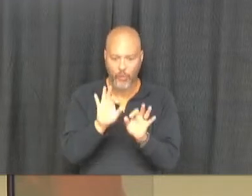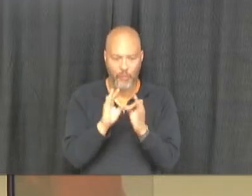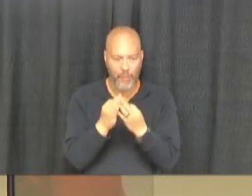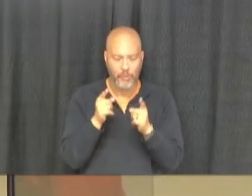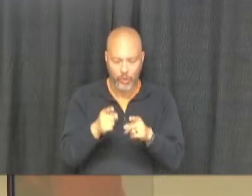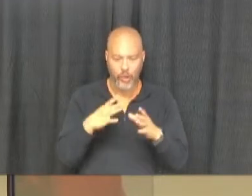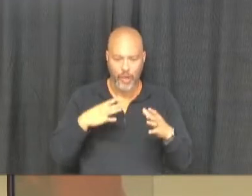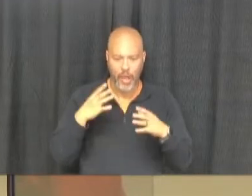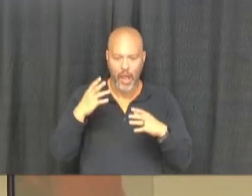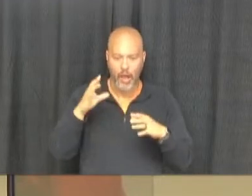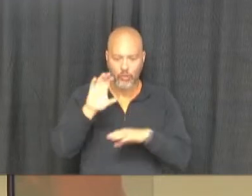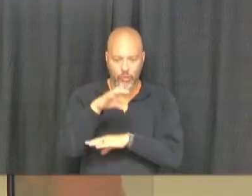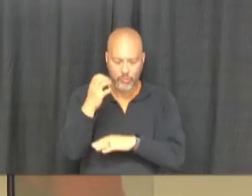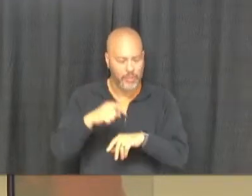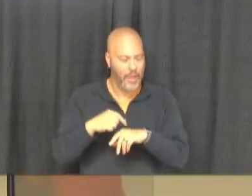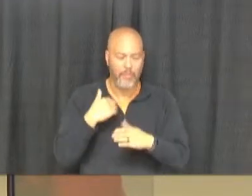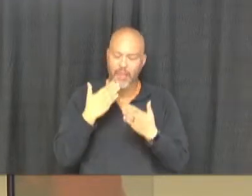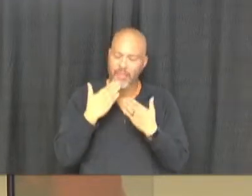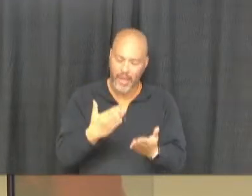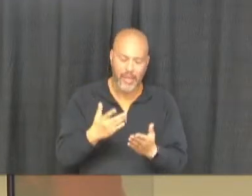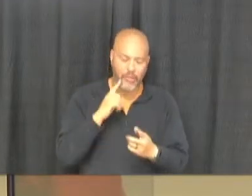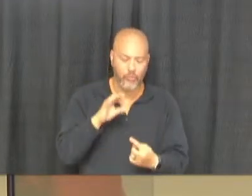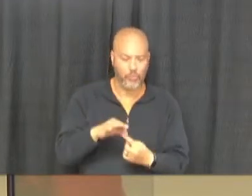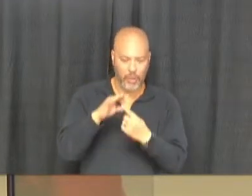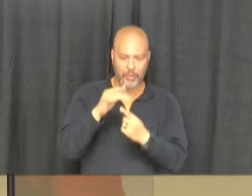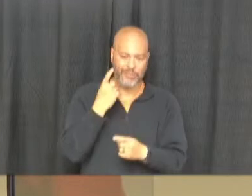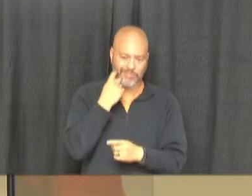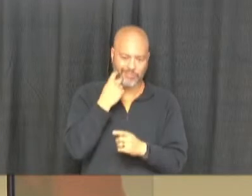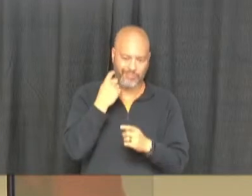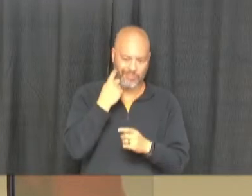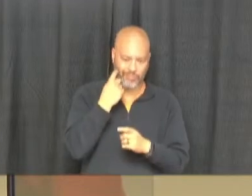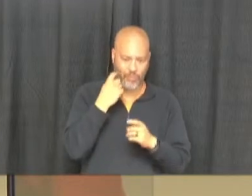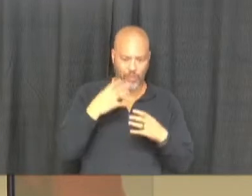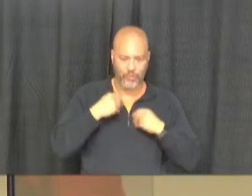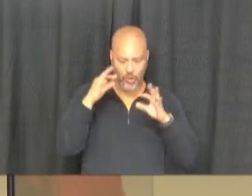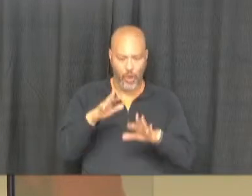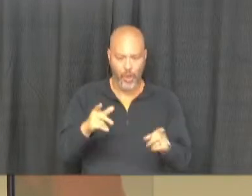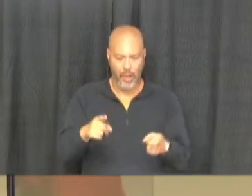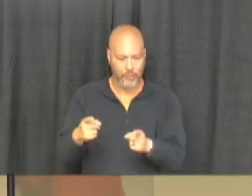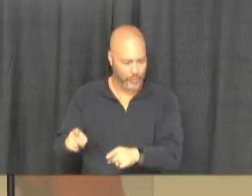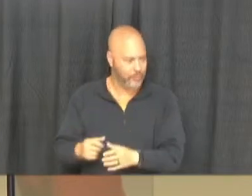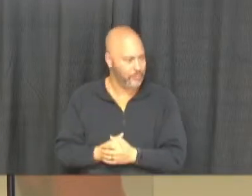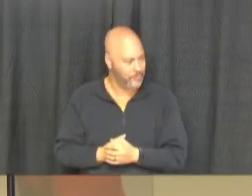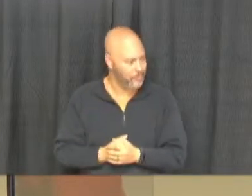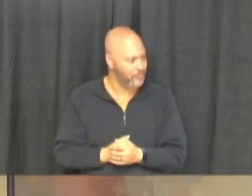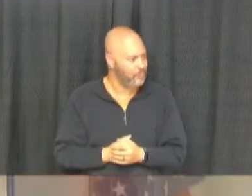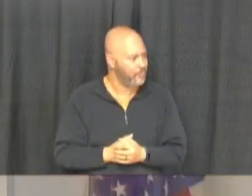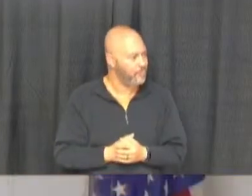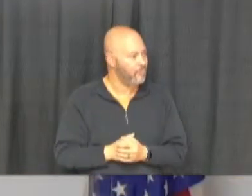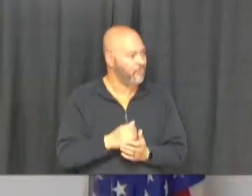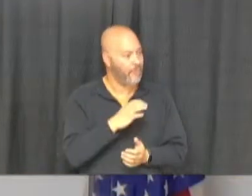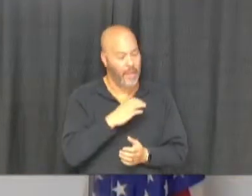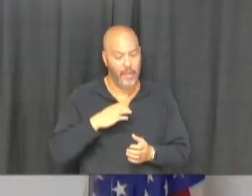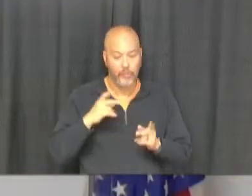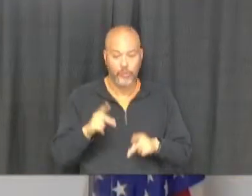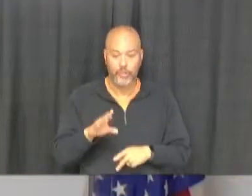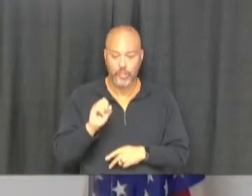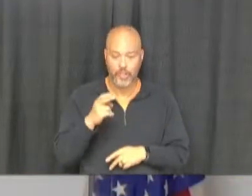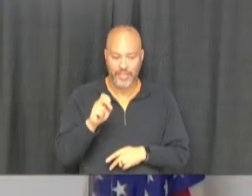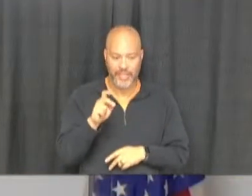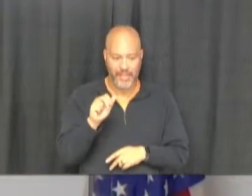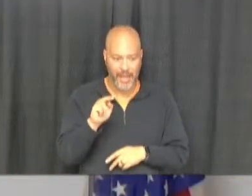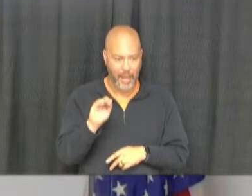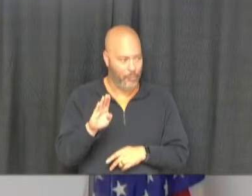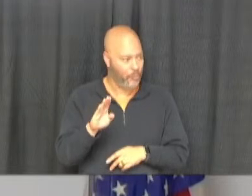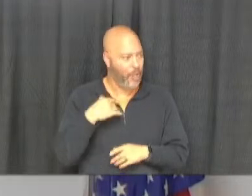So thank you for all that you do all the time, but especially during this most recent occurrence. Thank you. Councilperson Shekinah, you're And I would like